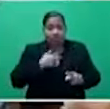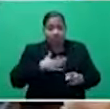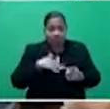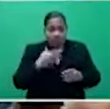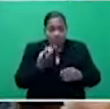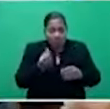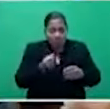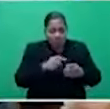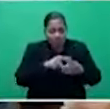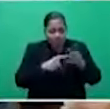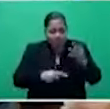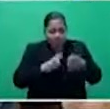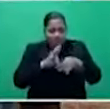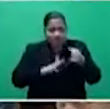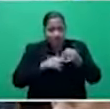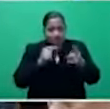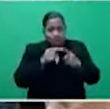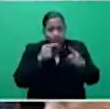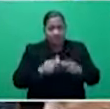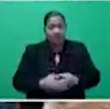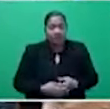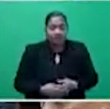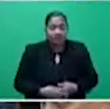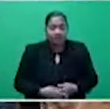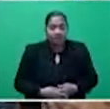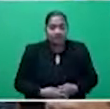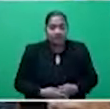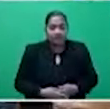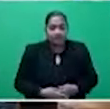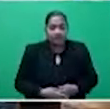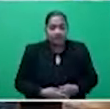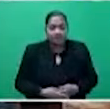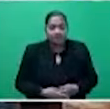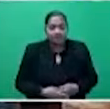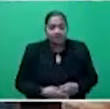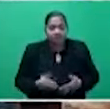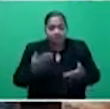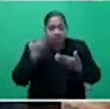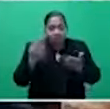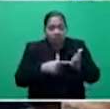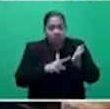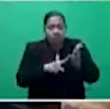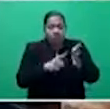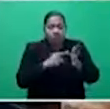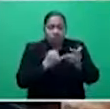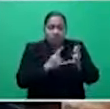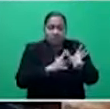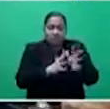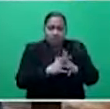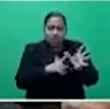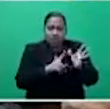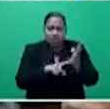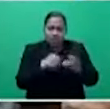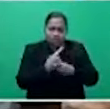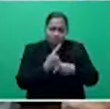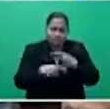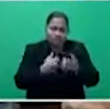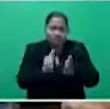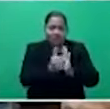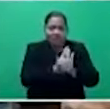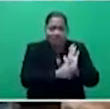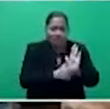points, very quickly, sir. The Honourable Tui Sawau went on about Act 22